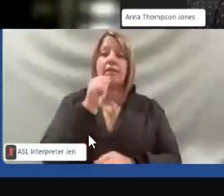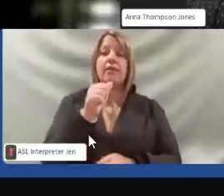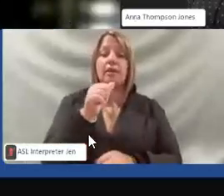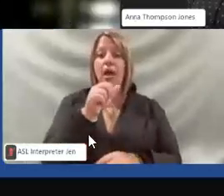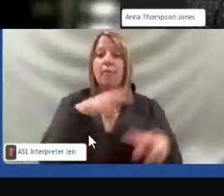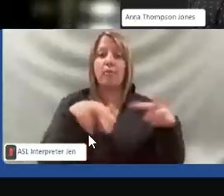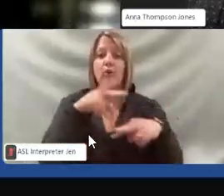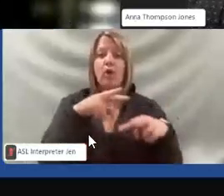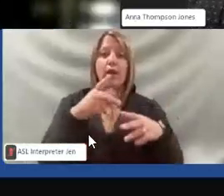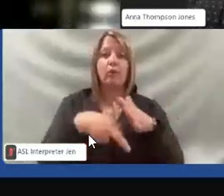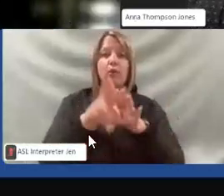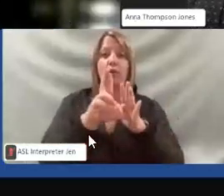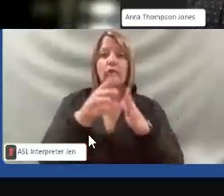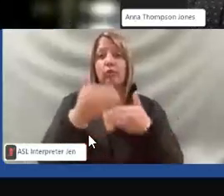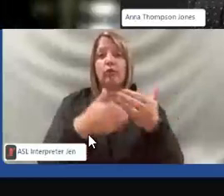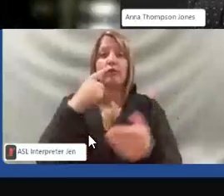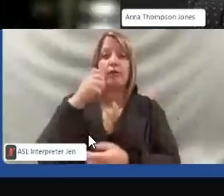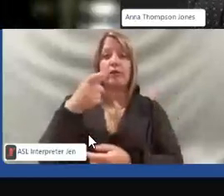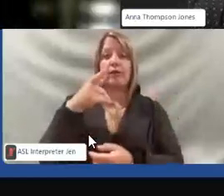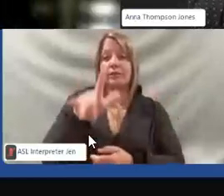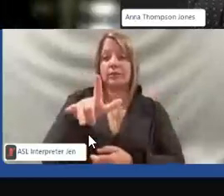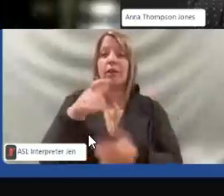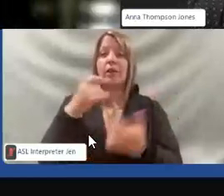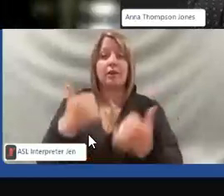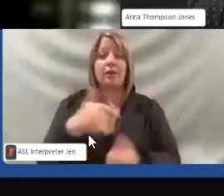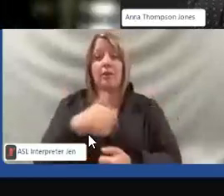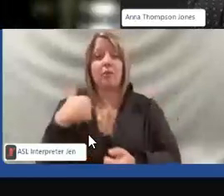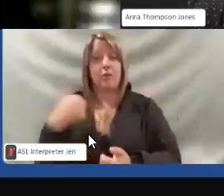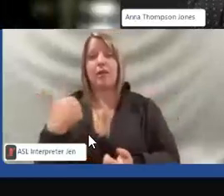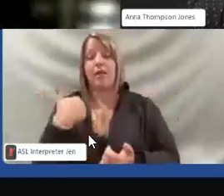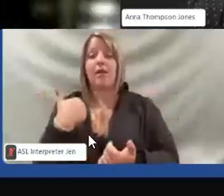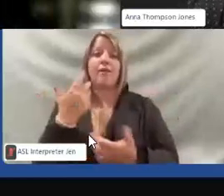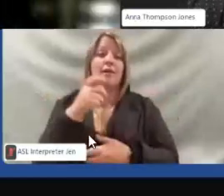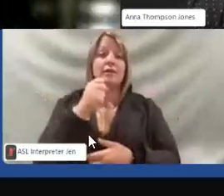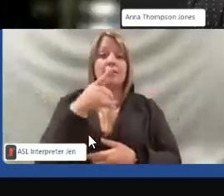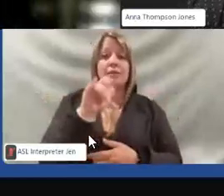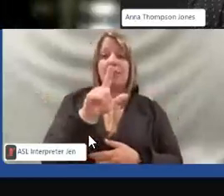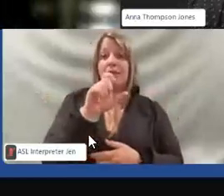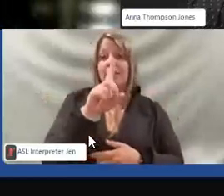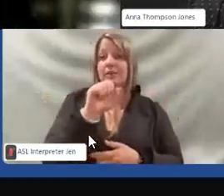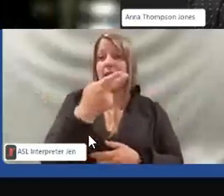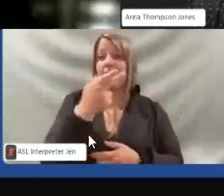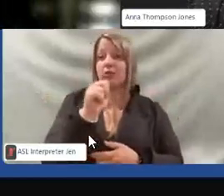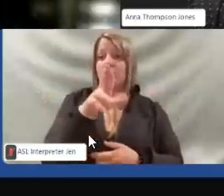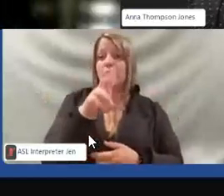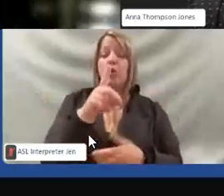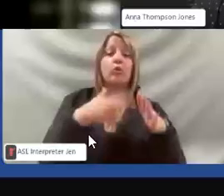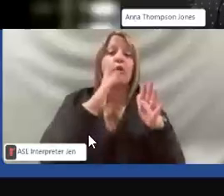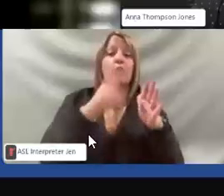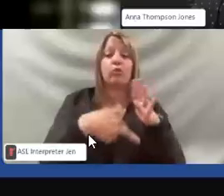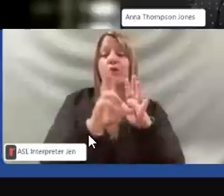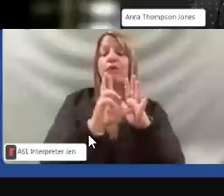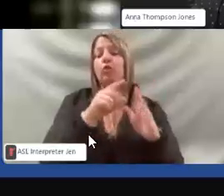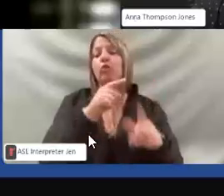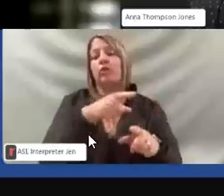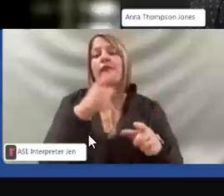review process for the spill. And now that we have put together a spill dashboard, which we'll also review in a bit,